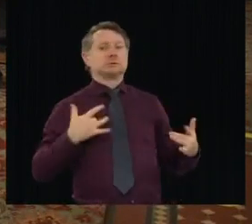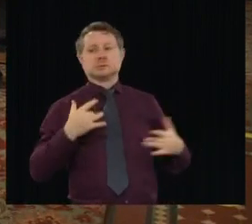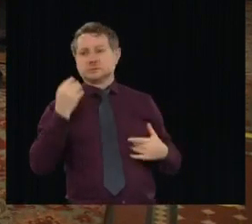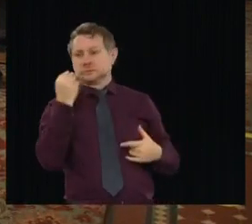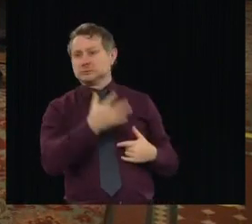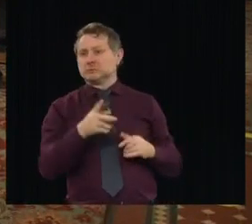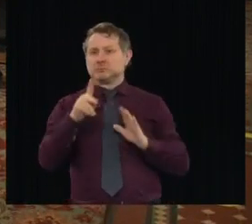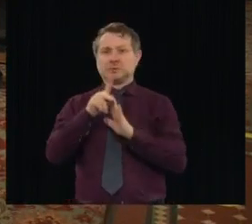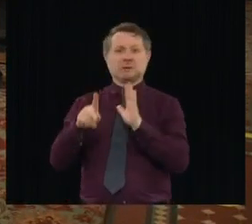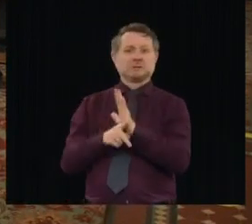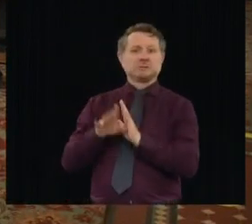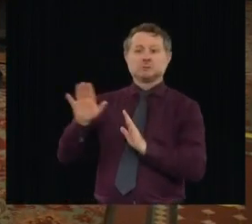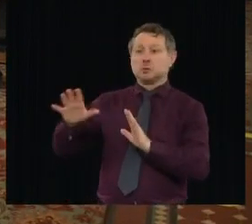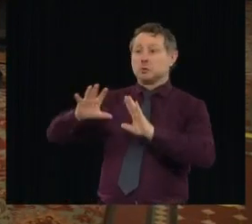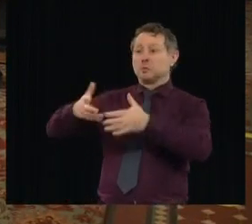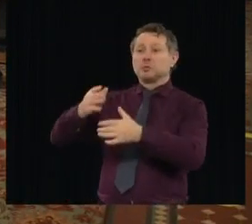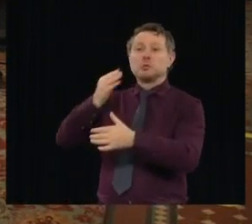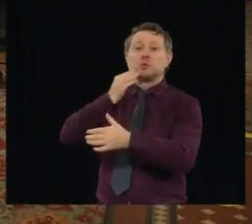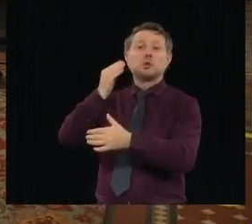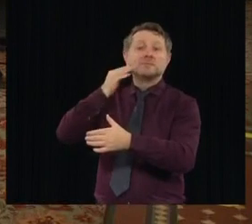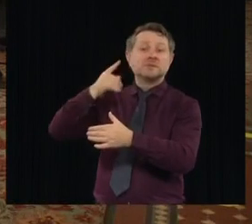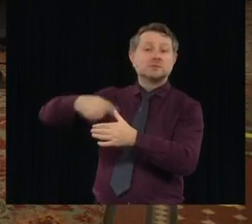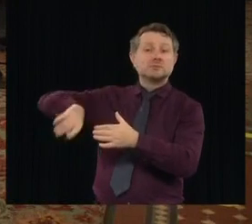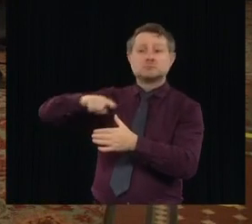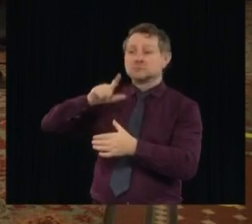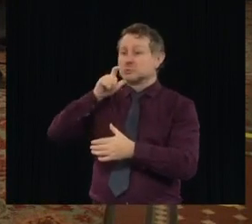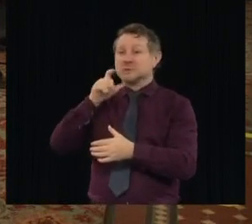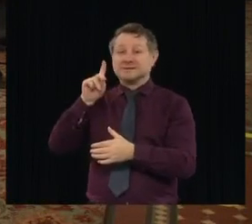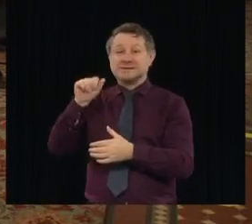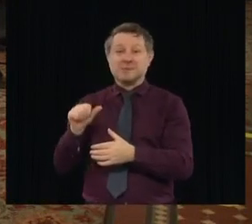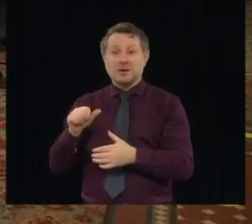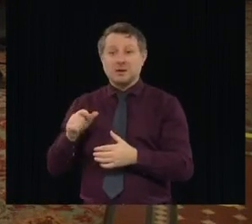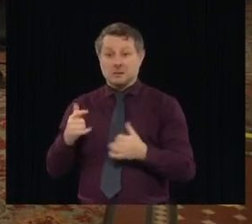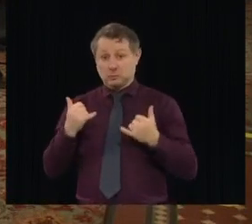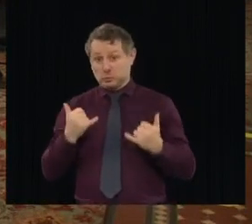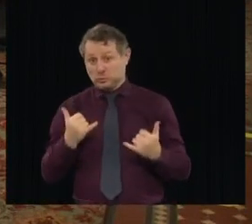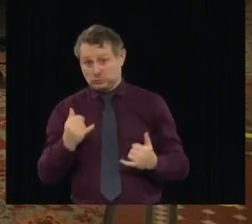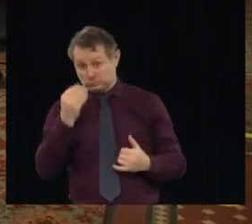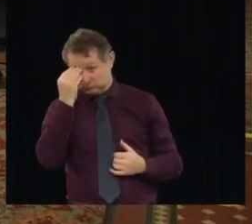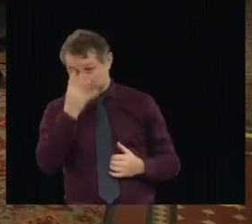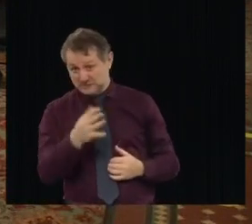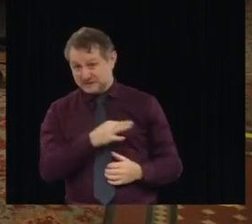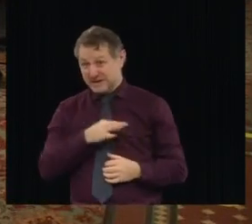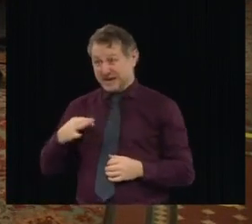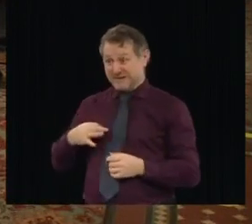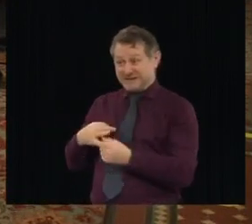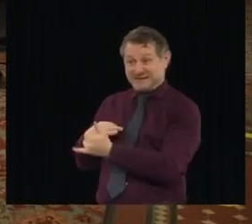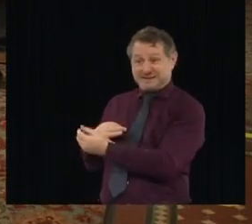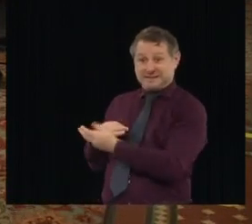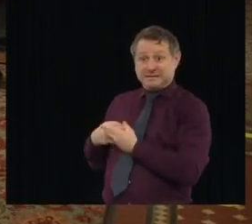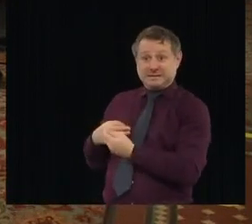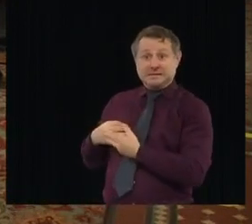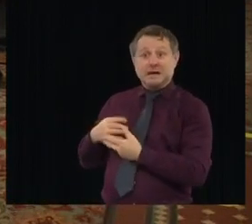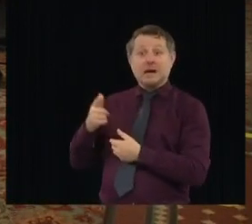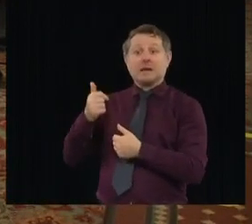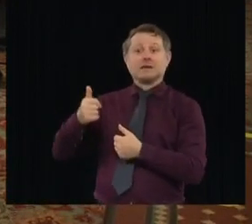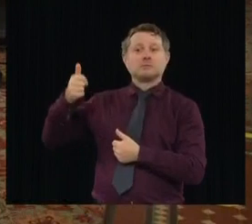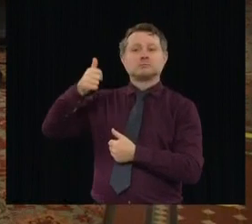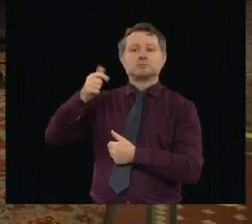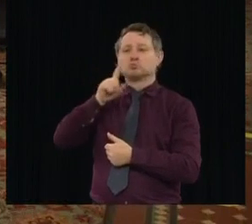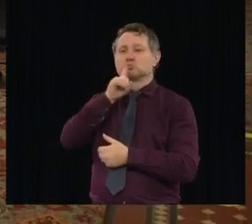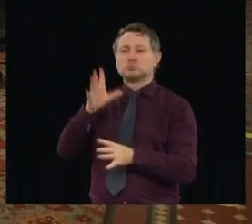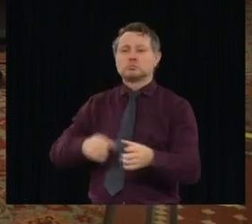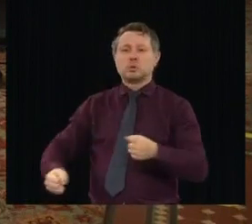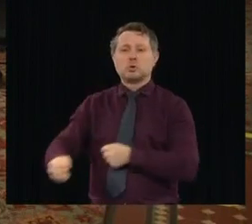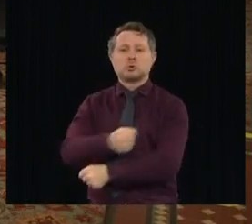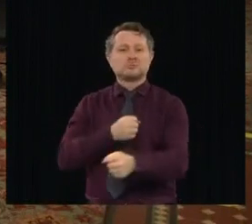homes. First of all, the staff are telling me that they're being moved around to different homes, and we know a